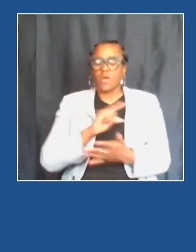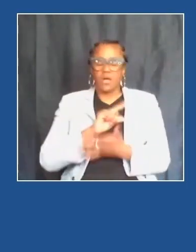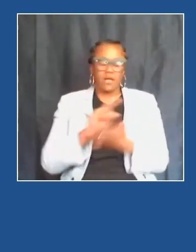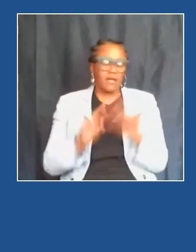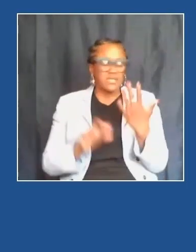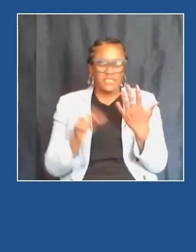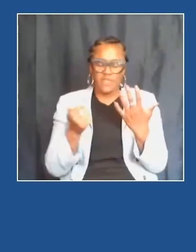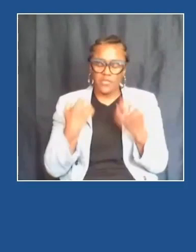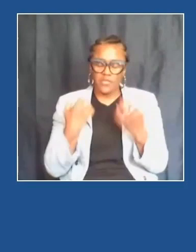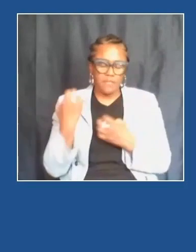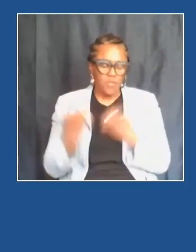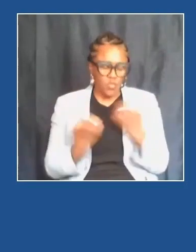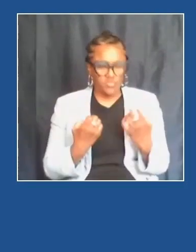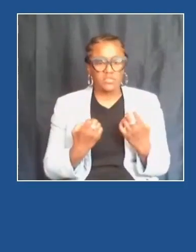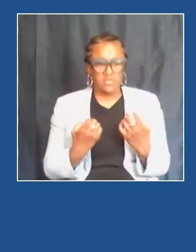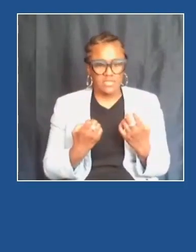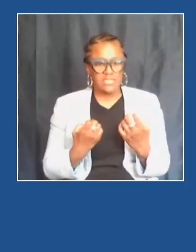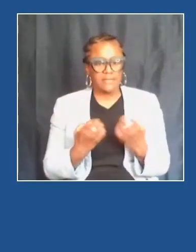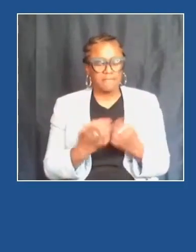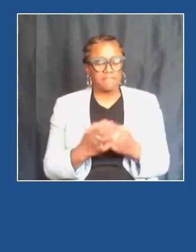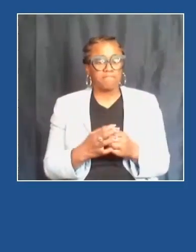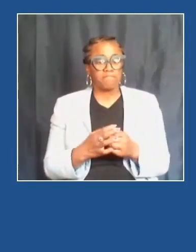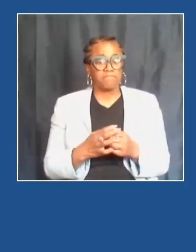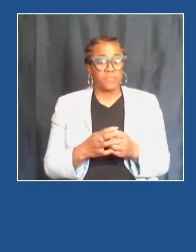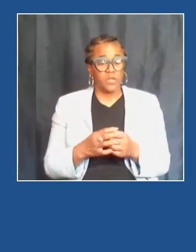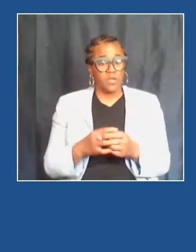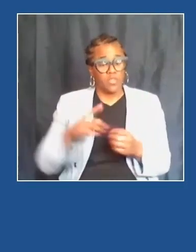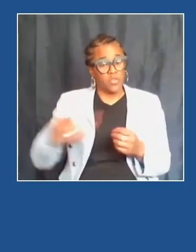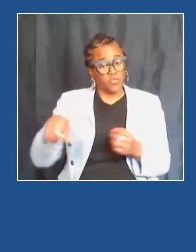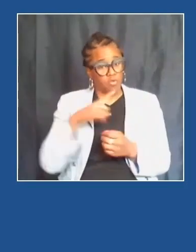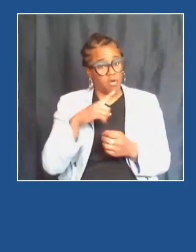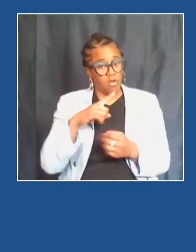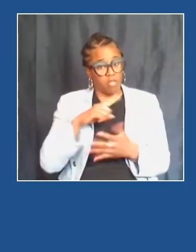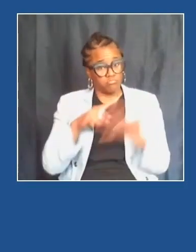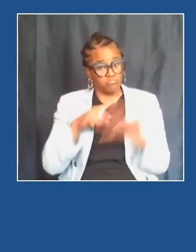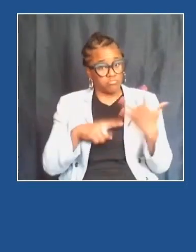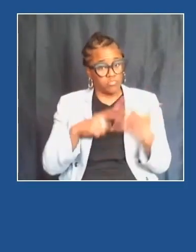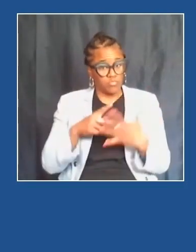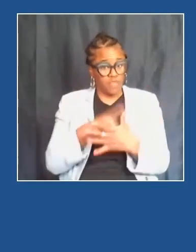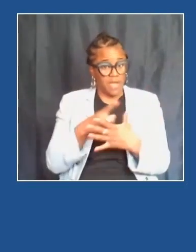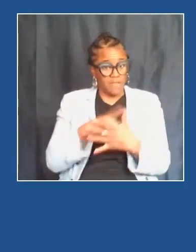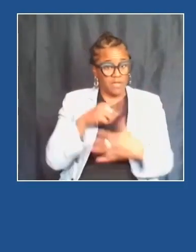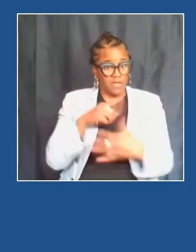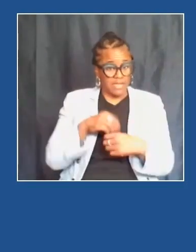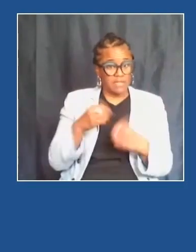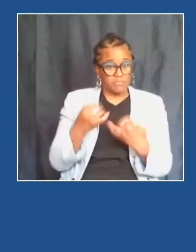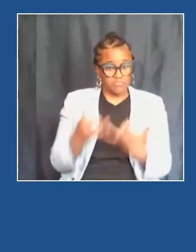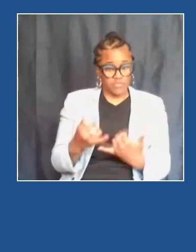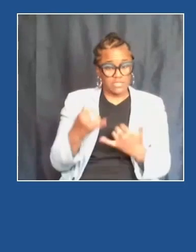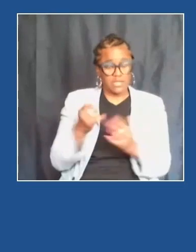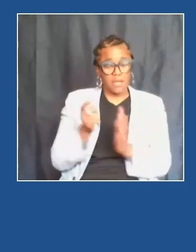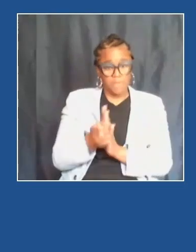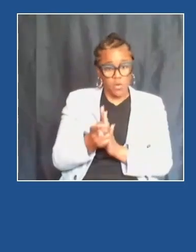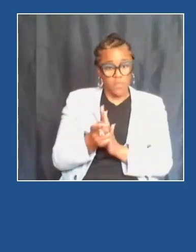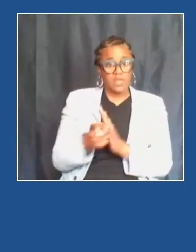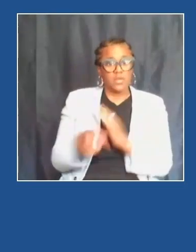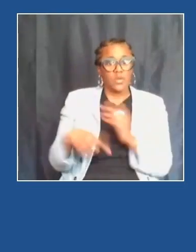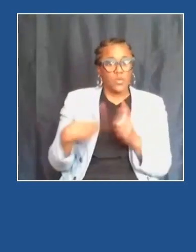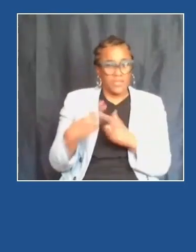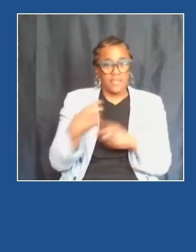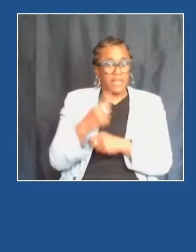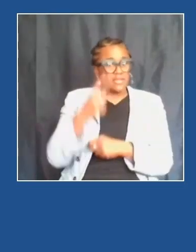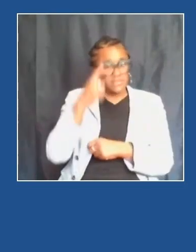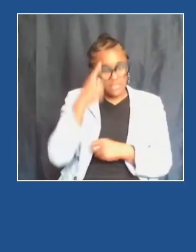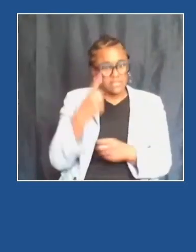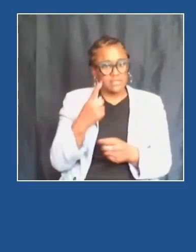all right? Now, those are all primary emotions in the present moment when they make sense, when they're giving us